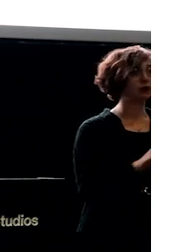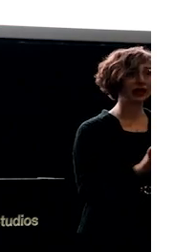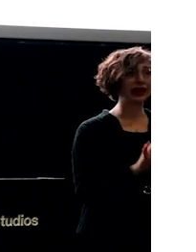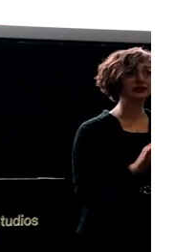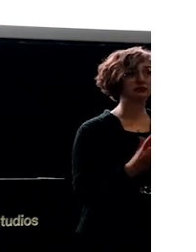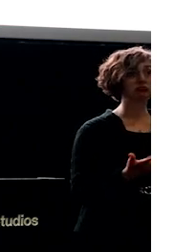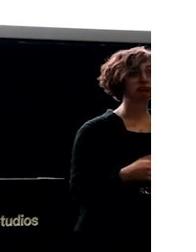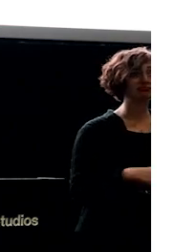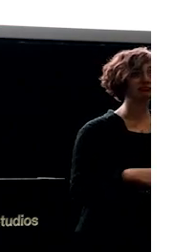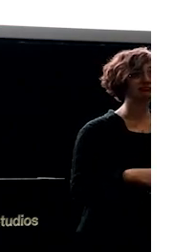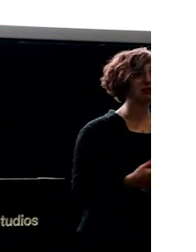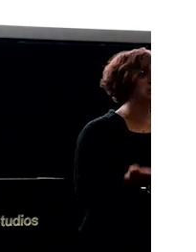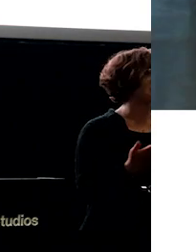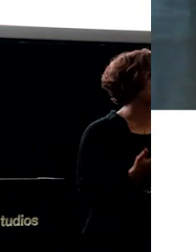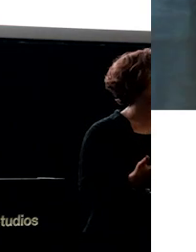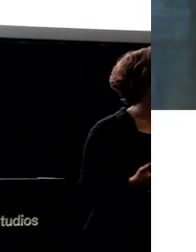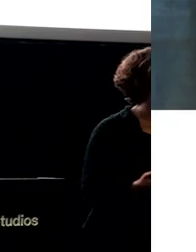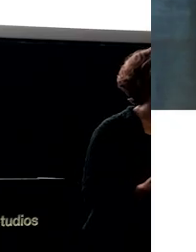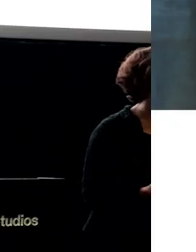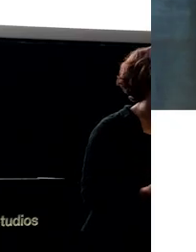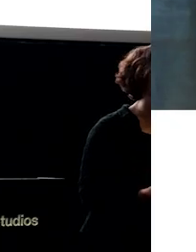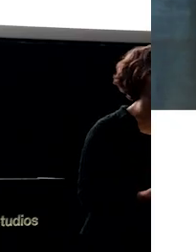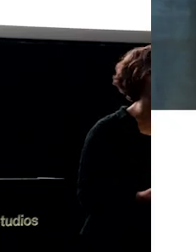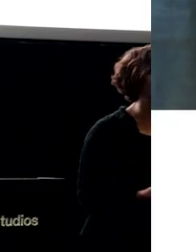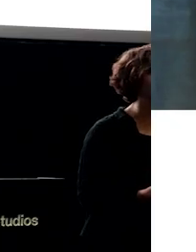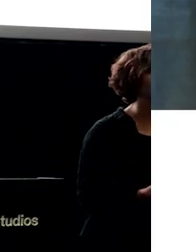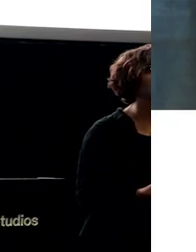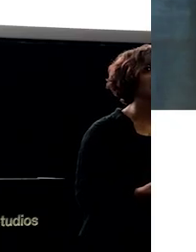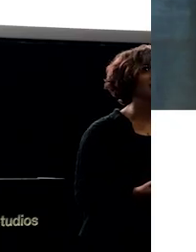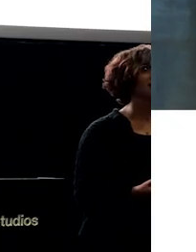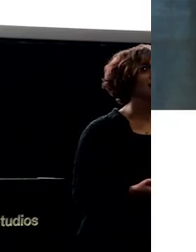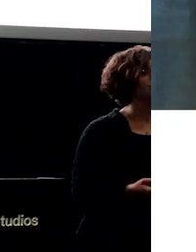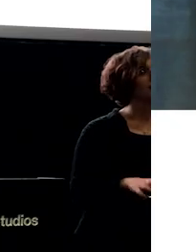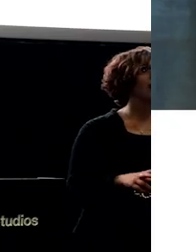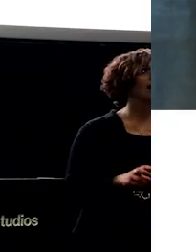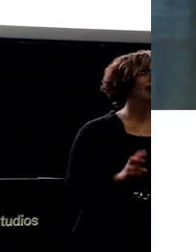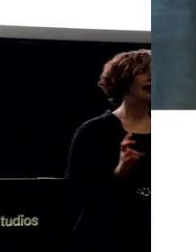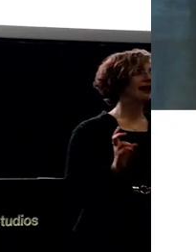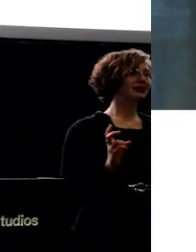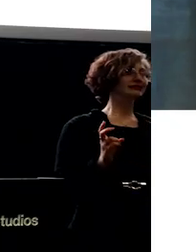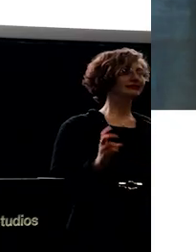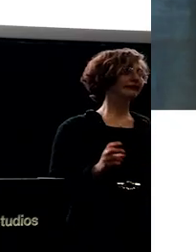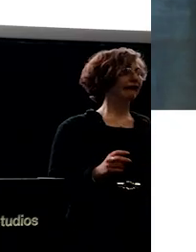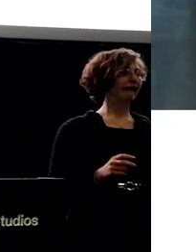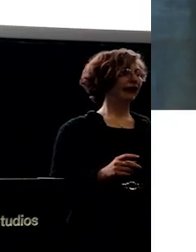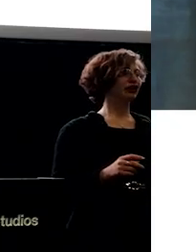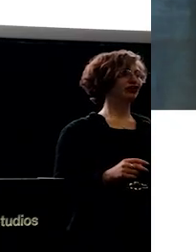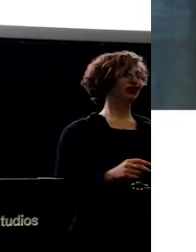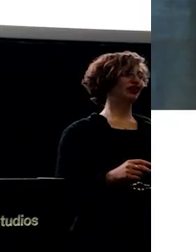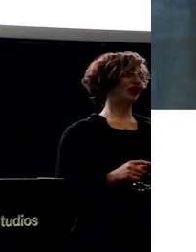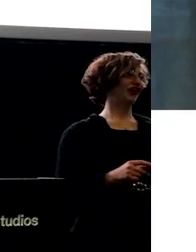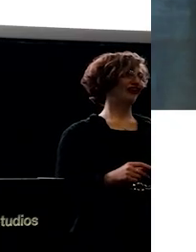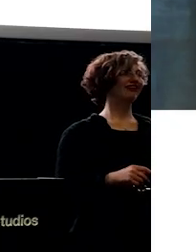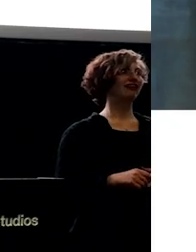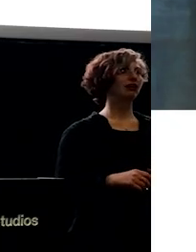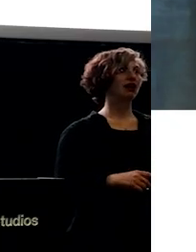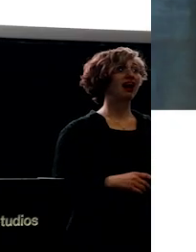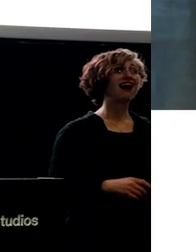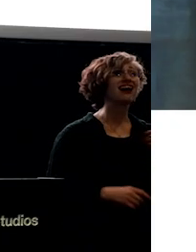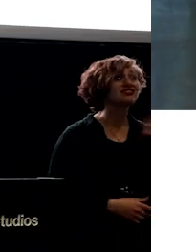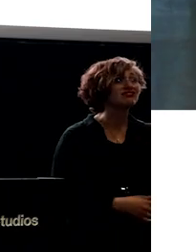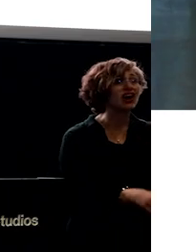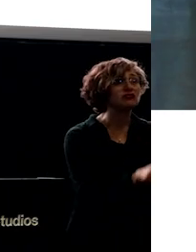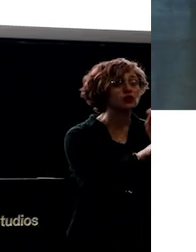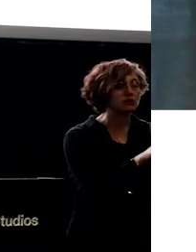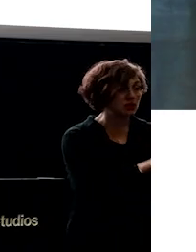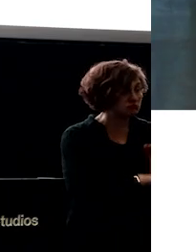we'll see each other. But as an underdog, I juggle 5 jobs and stay busier than I could